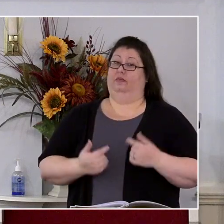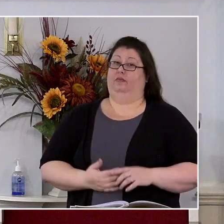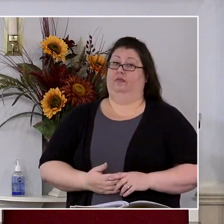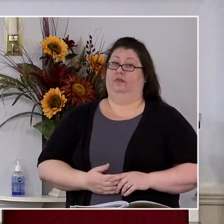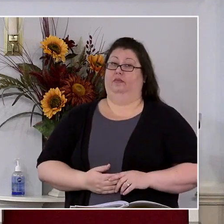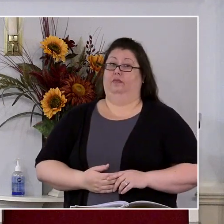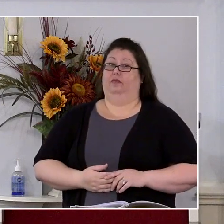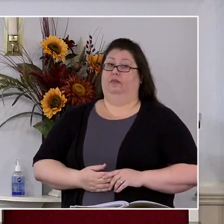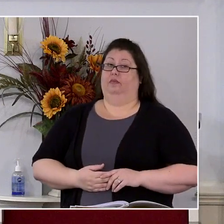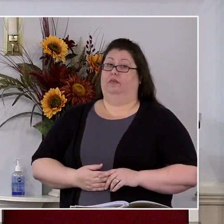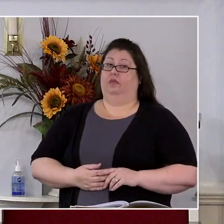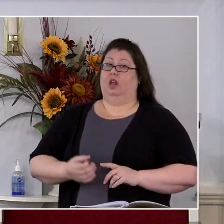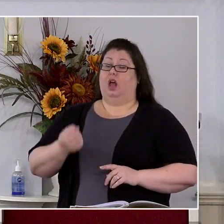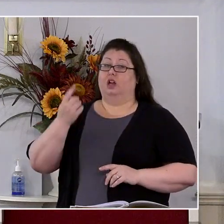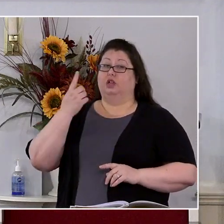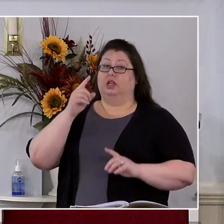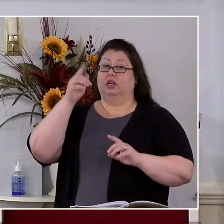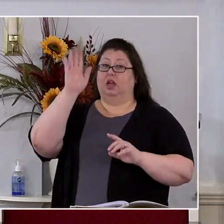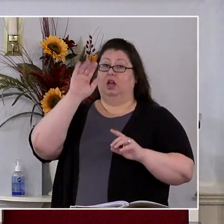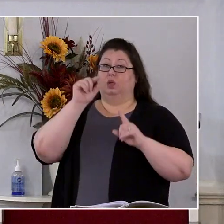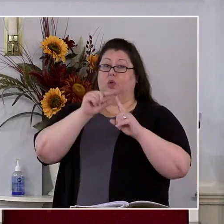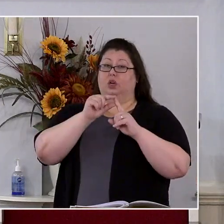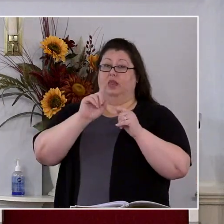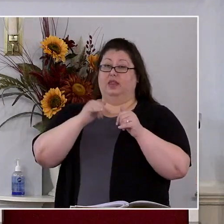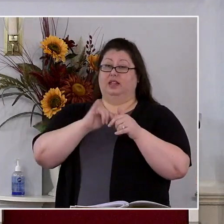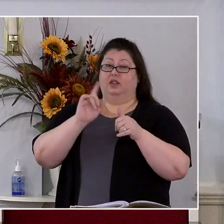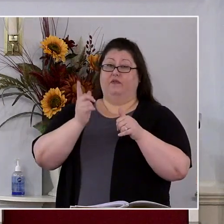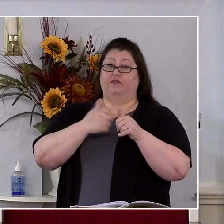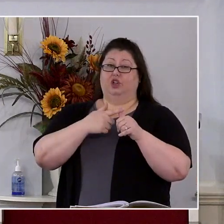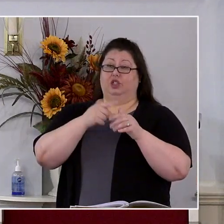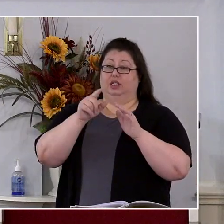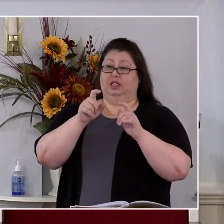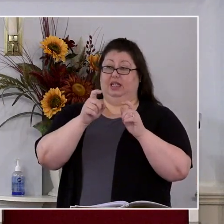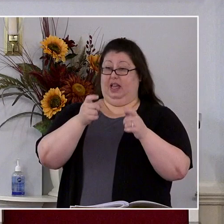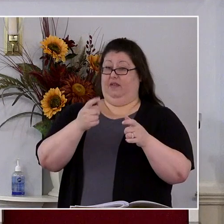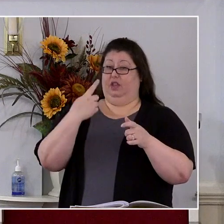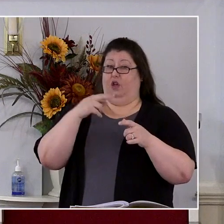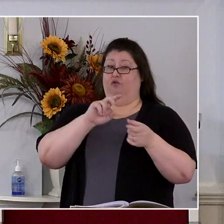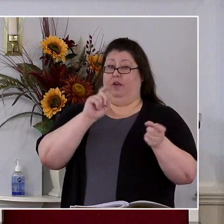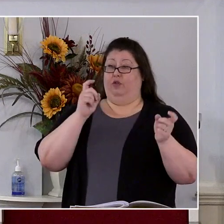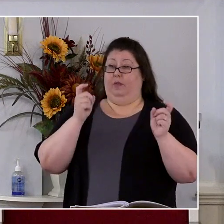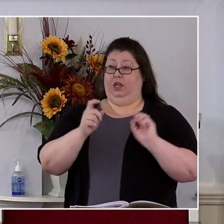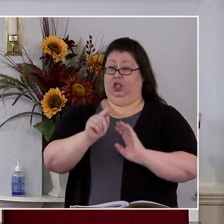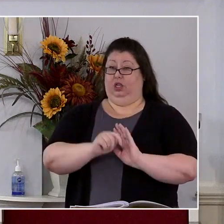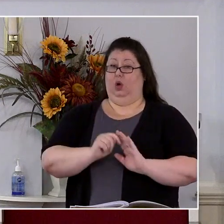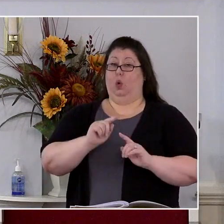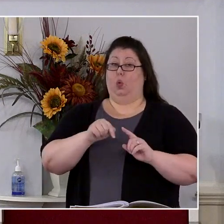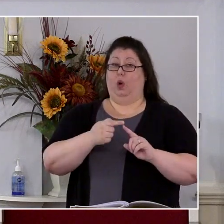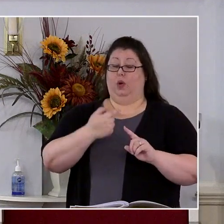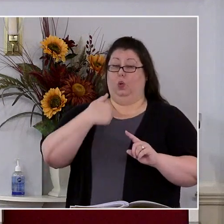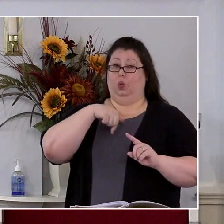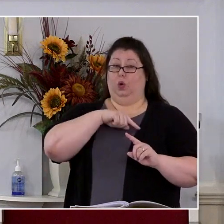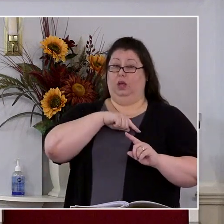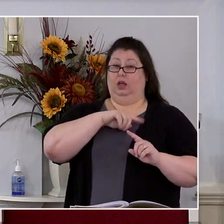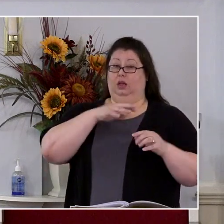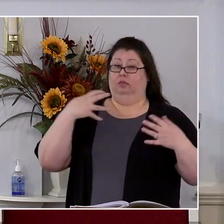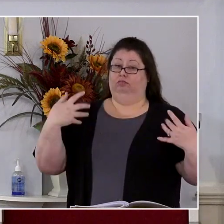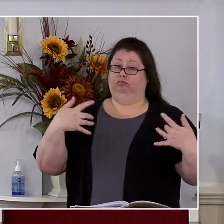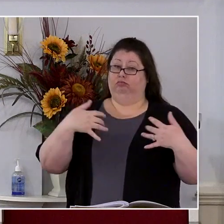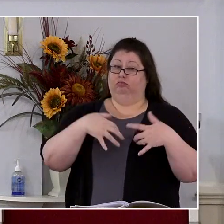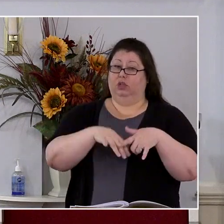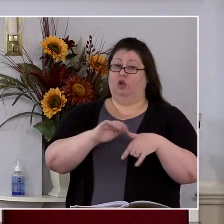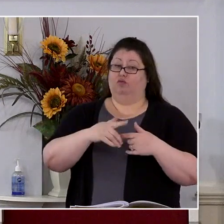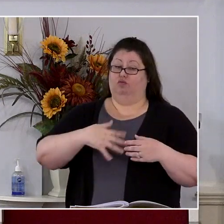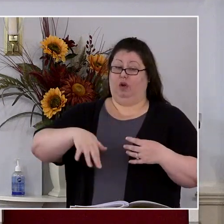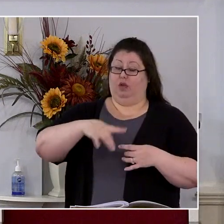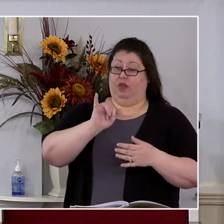An understanding of God's word is the first gift of the Reformation. Whenever we come together around